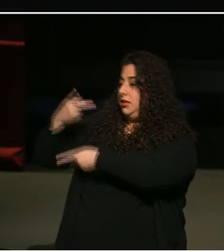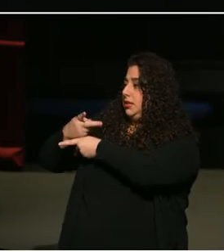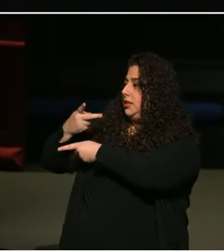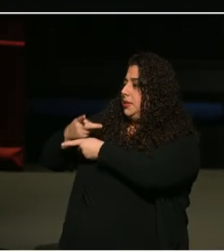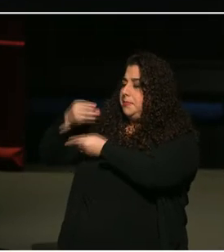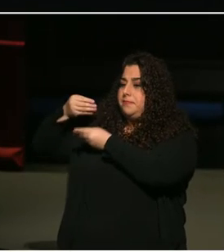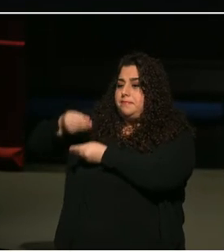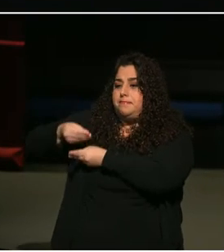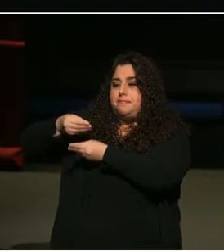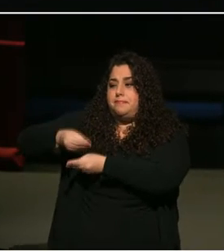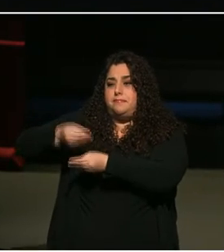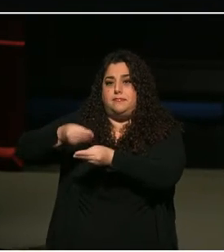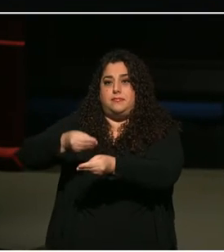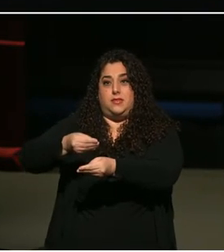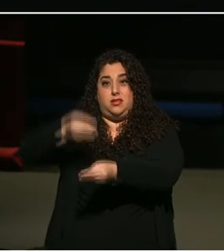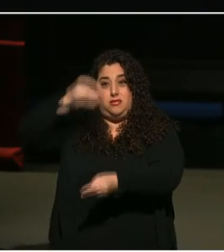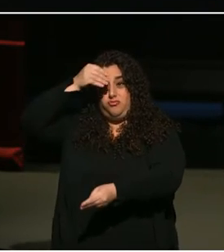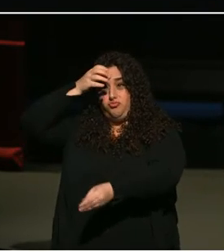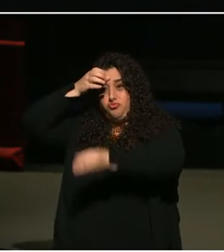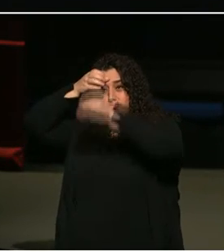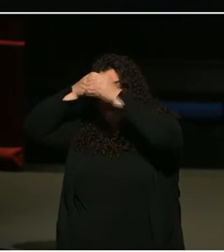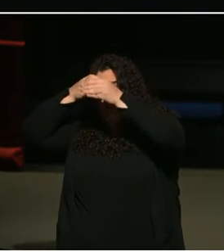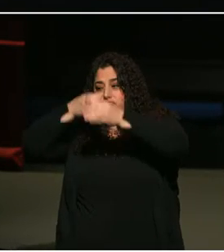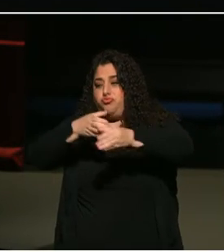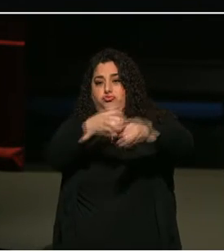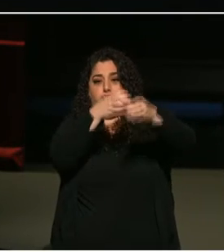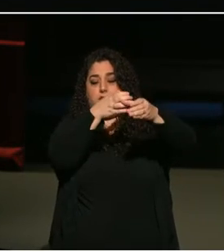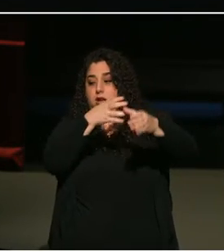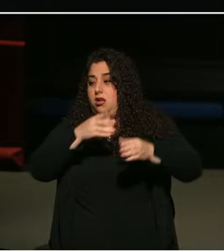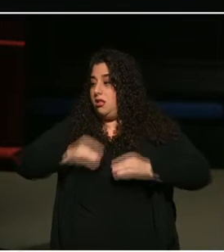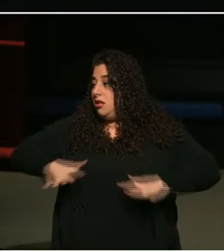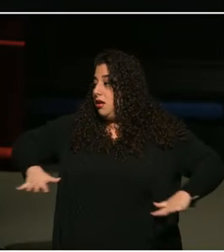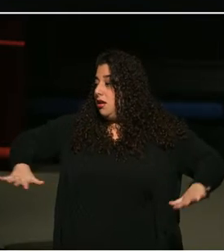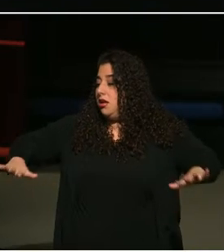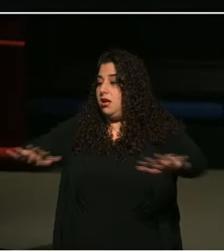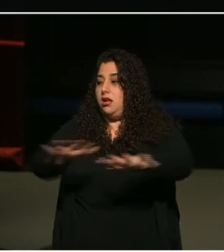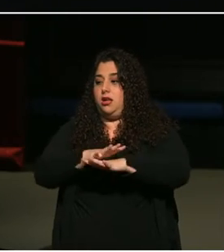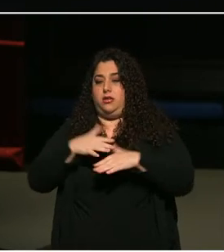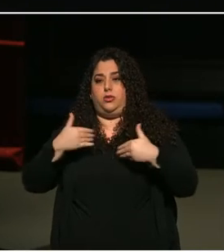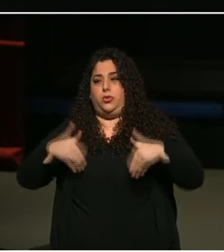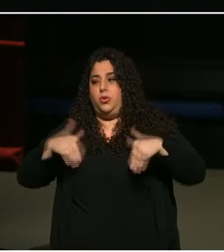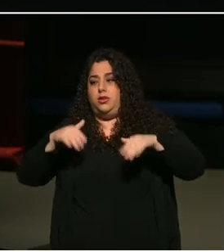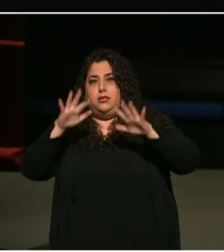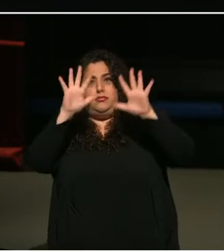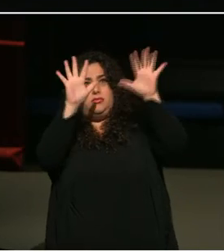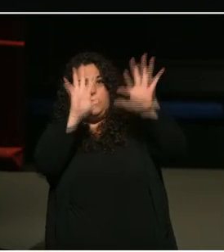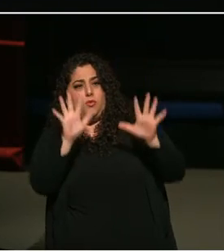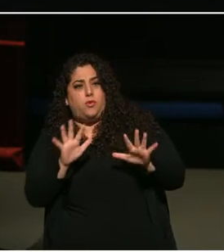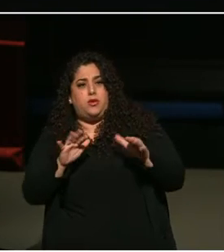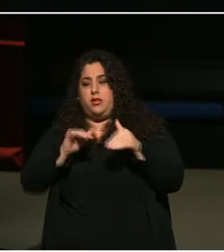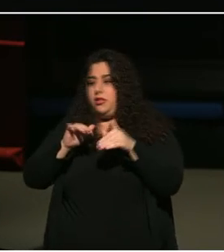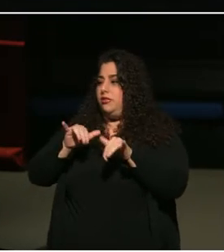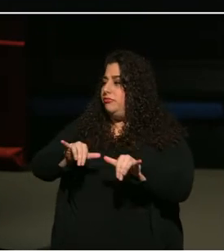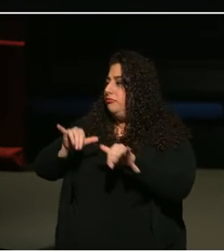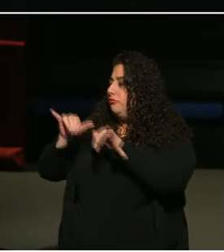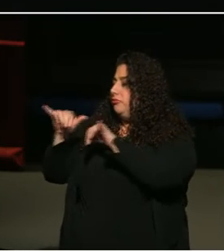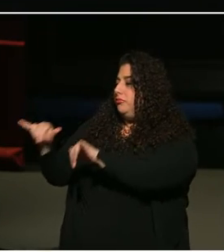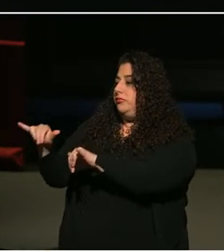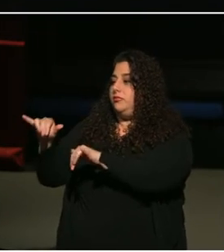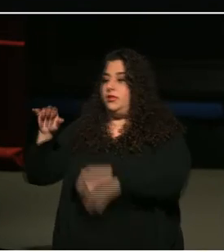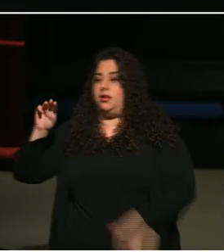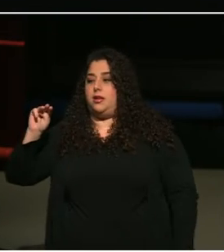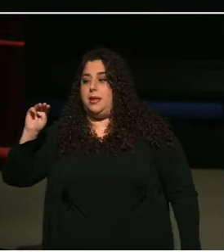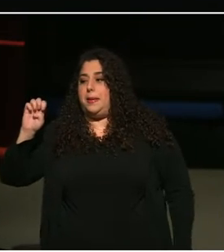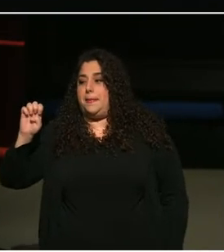rich land and its Mediterranean climate. They established and traveled all the connected